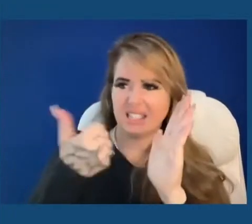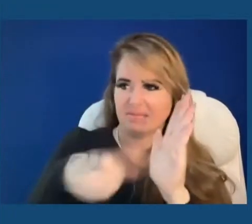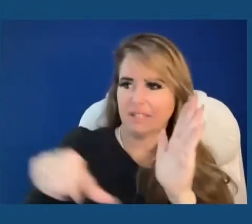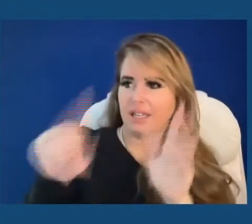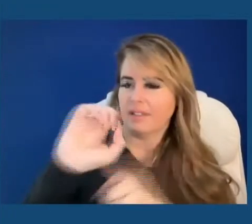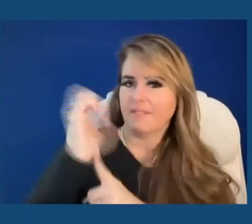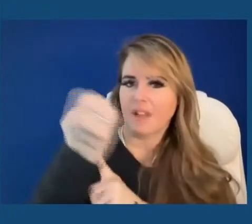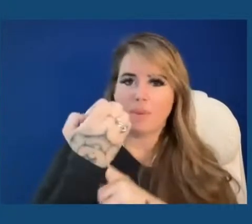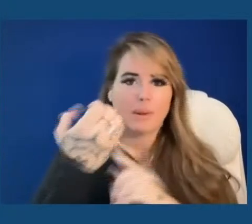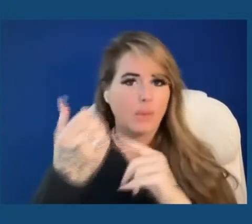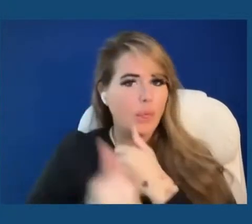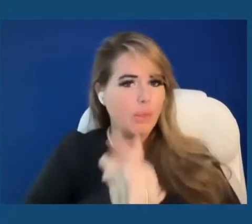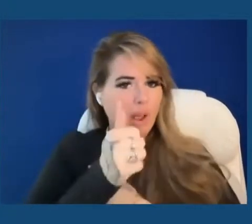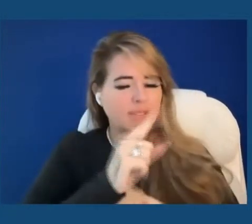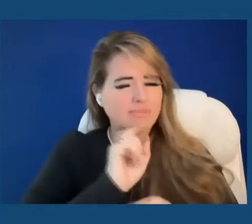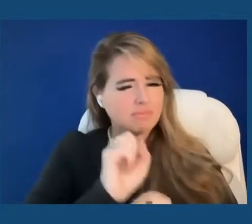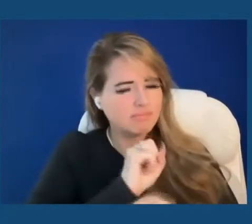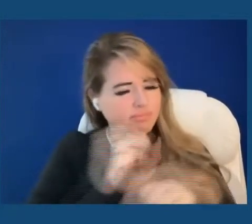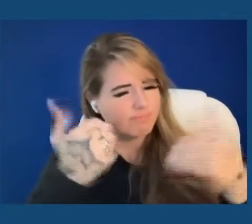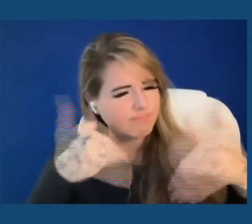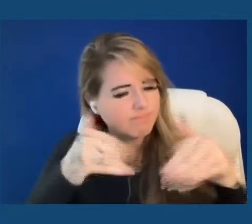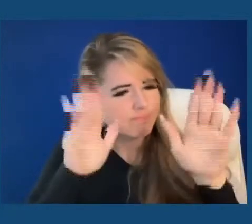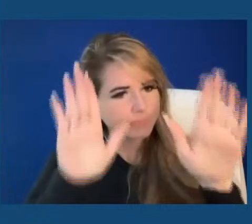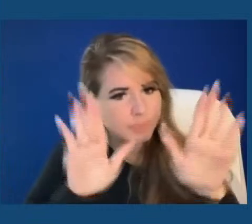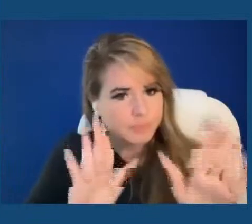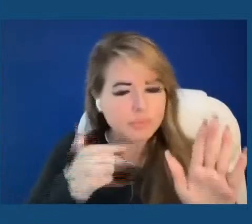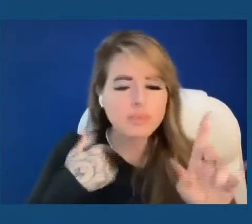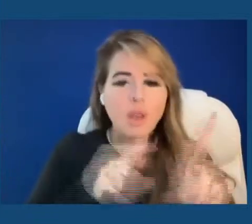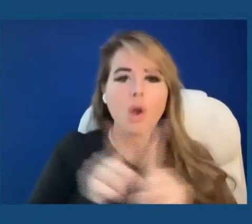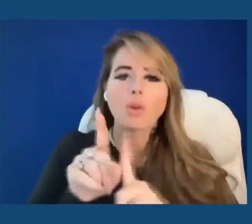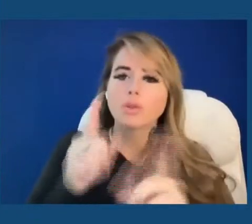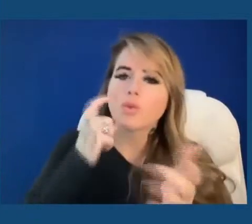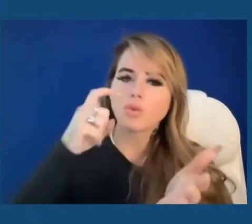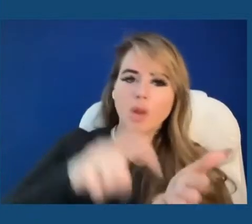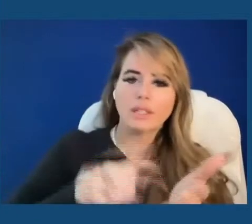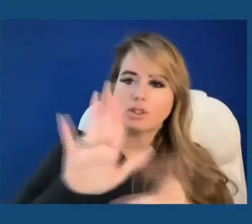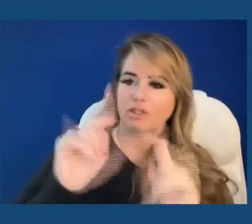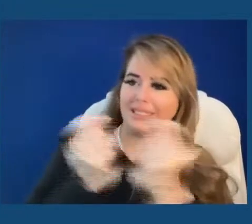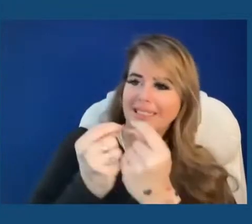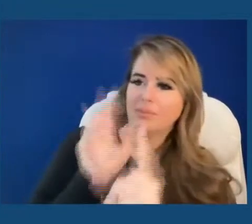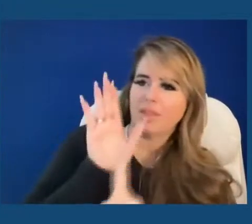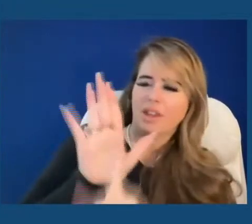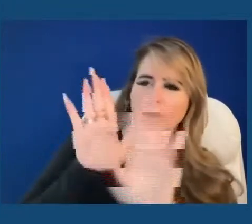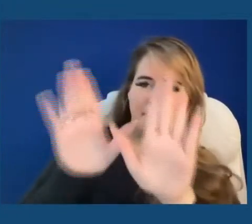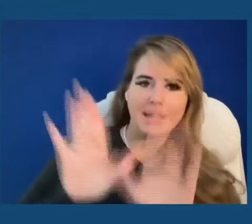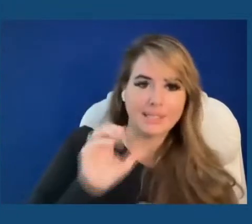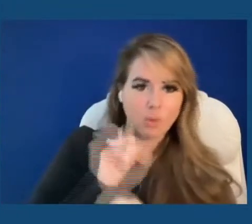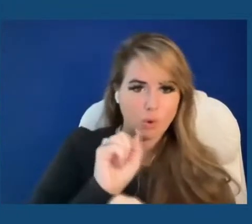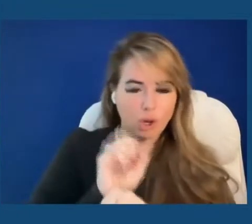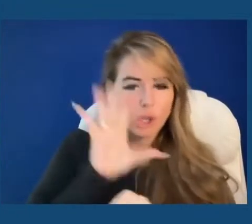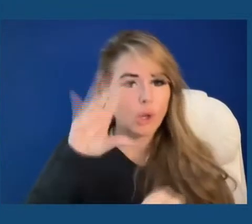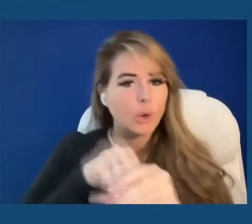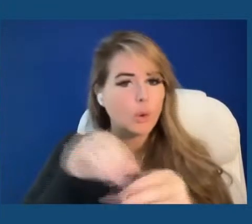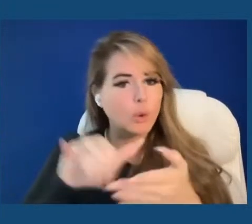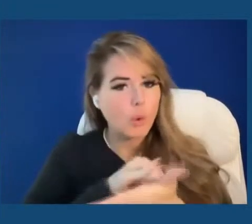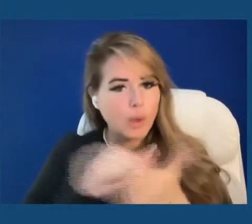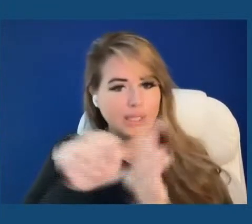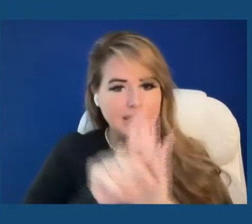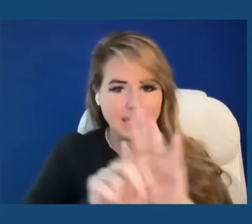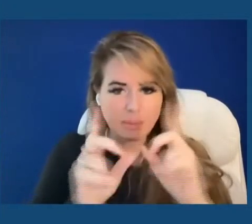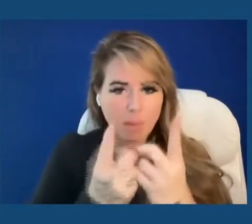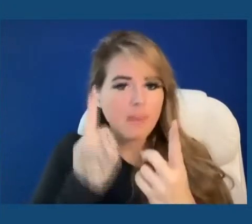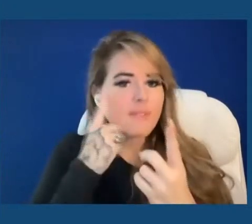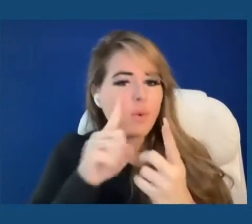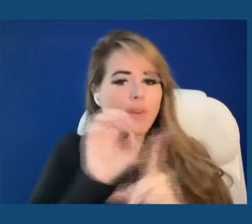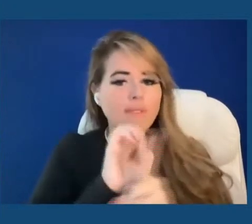commendable. I also want to recognize the exceptional work of her team, including the New York State Department of Environmental